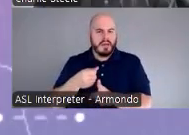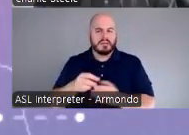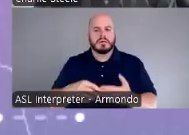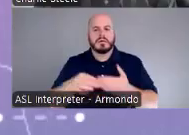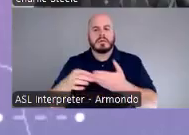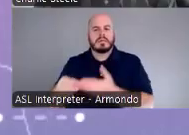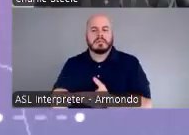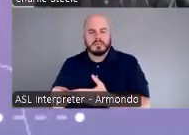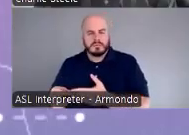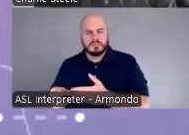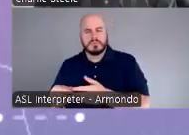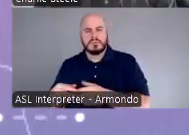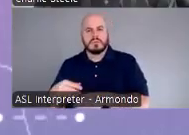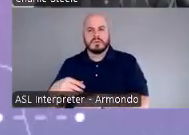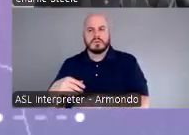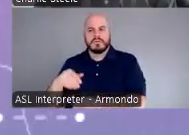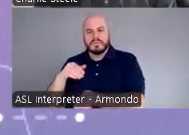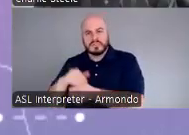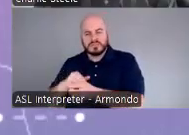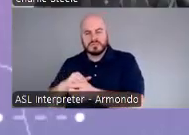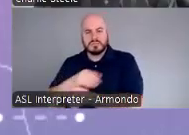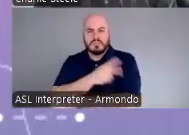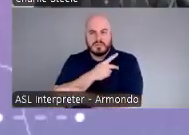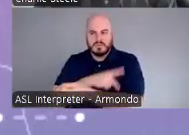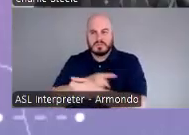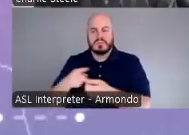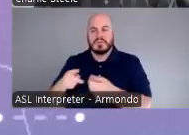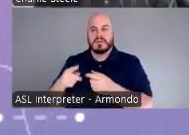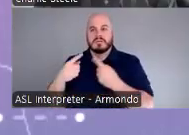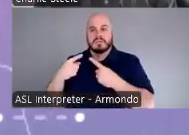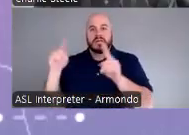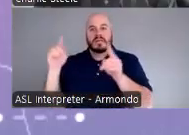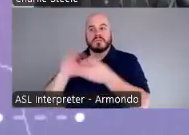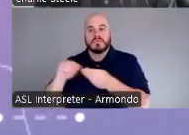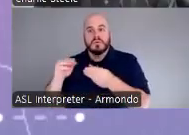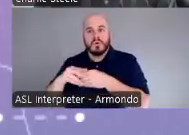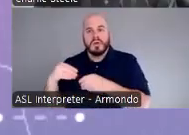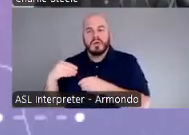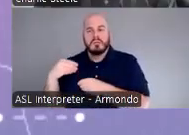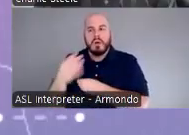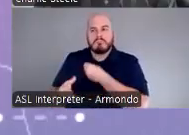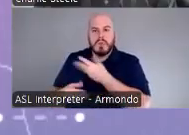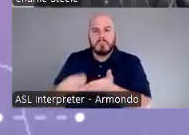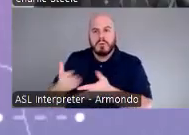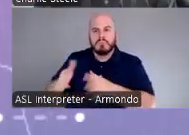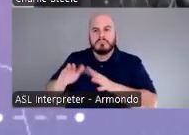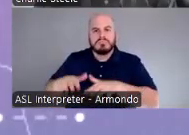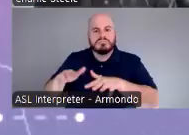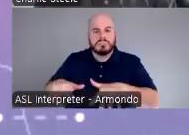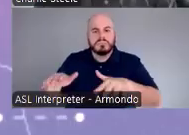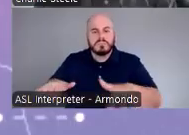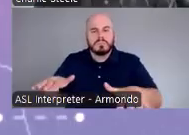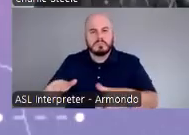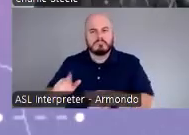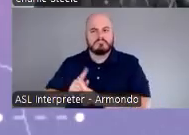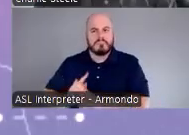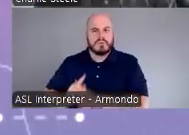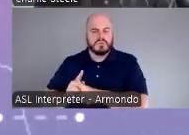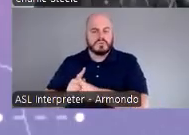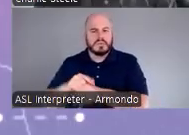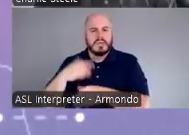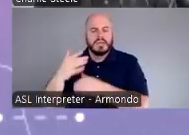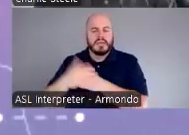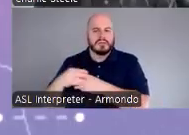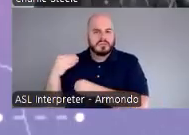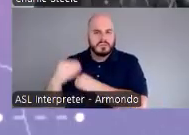the physician and the patient take the story of this very successful encounter in which there were real health outcomes that